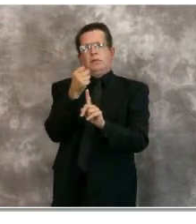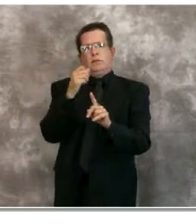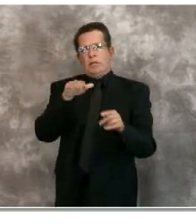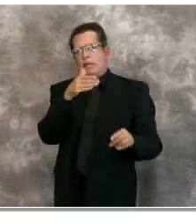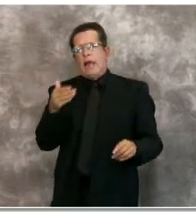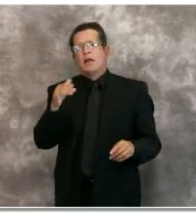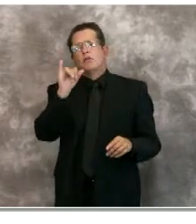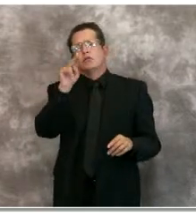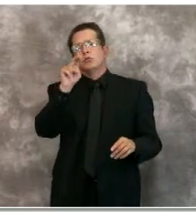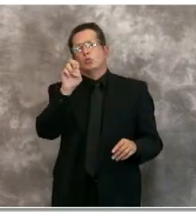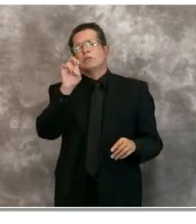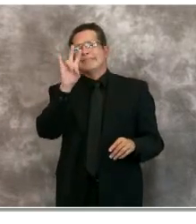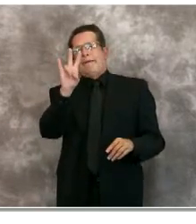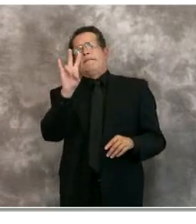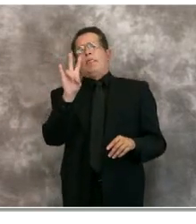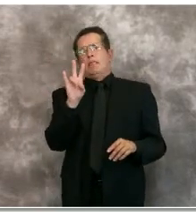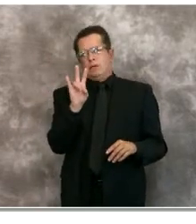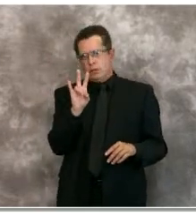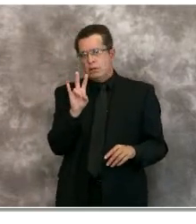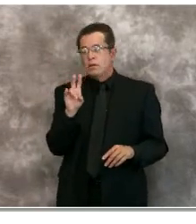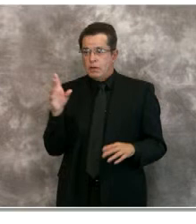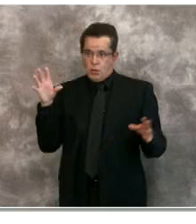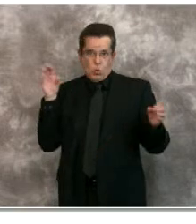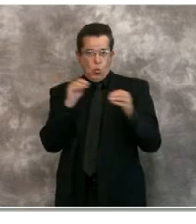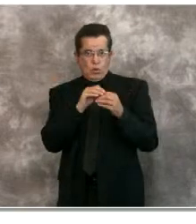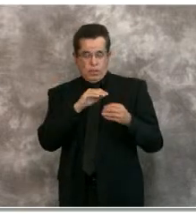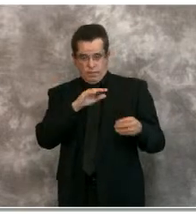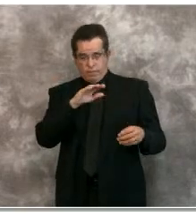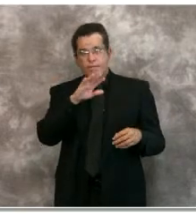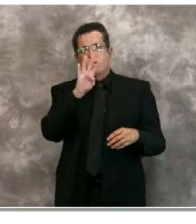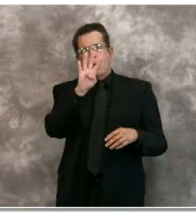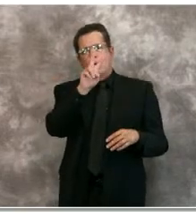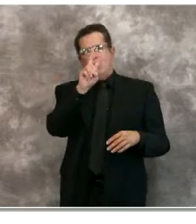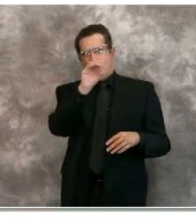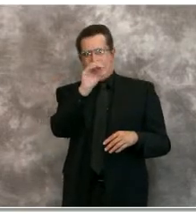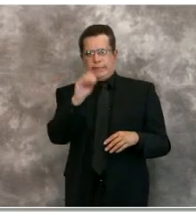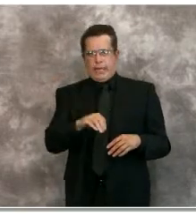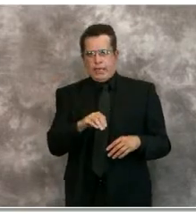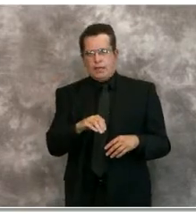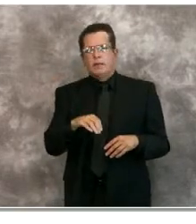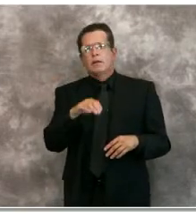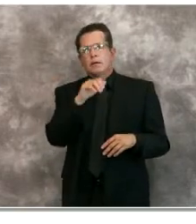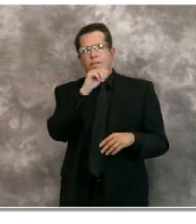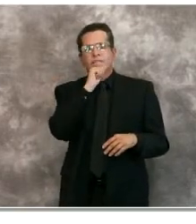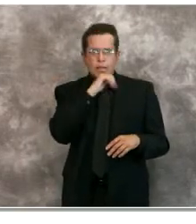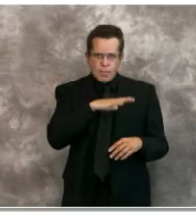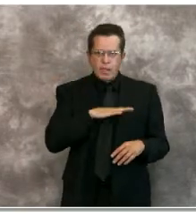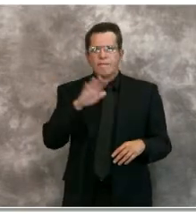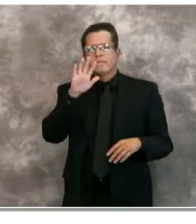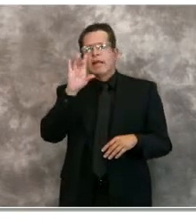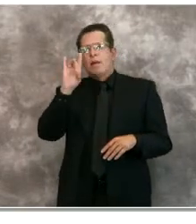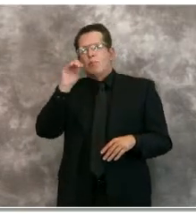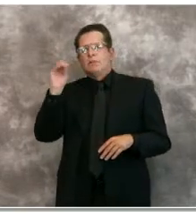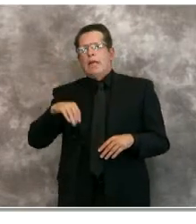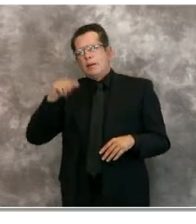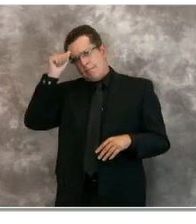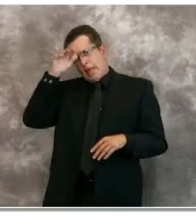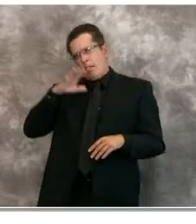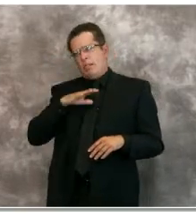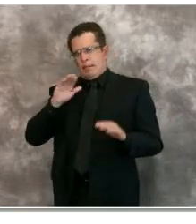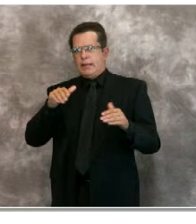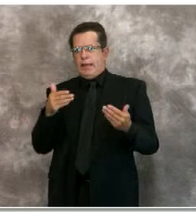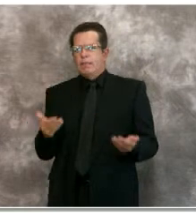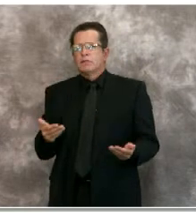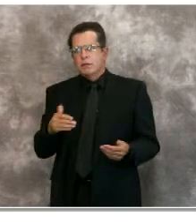7th. Of the total number of deaths, 42% are female, 58% were male.